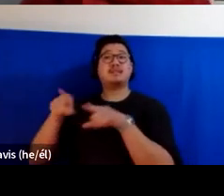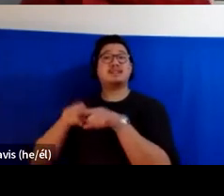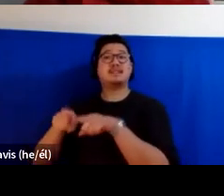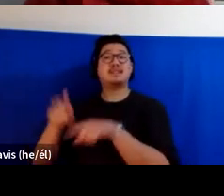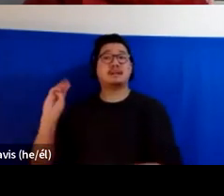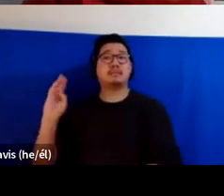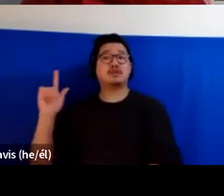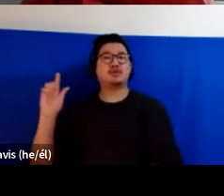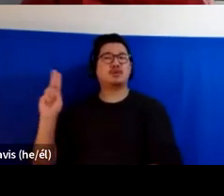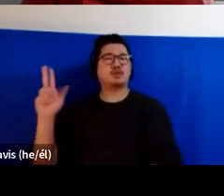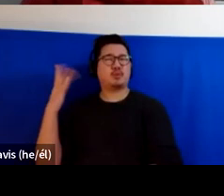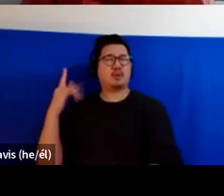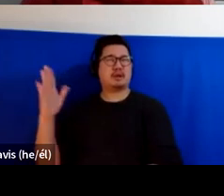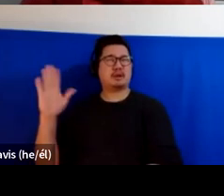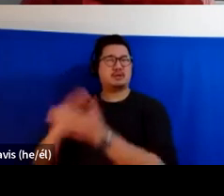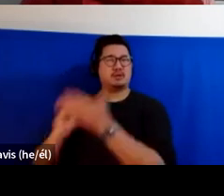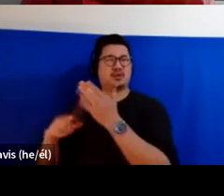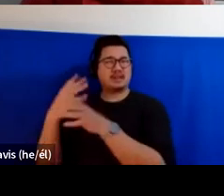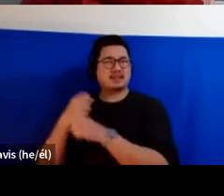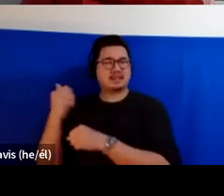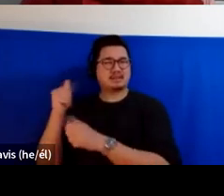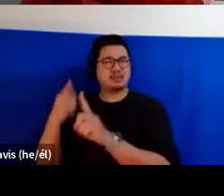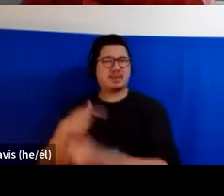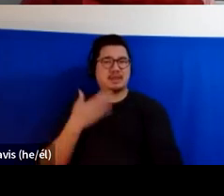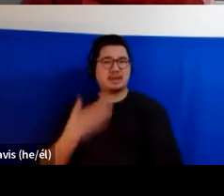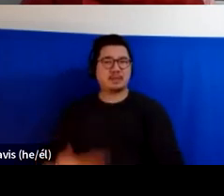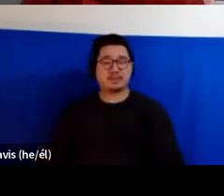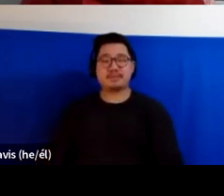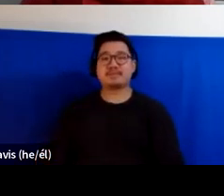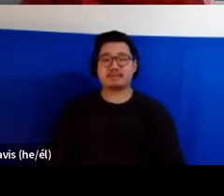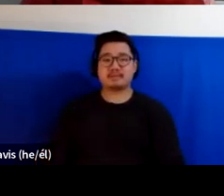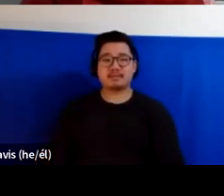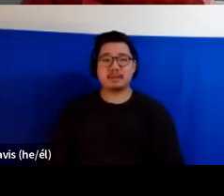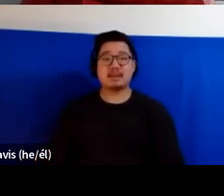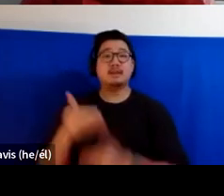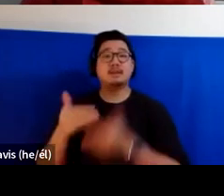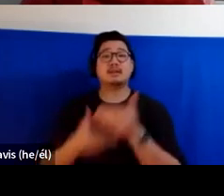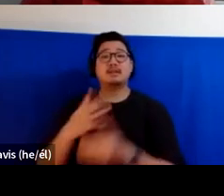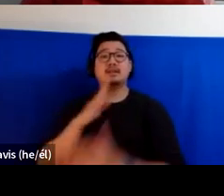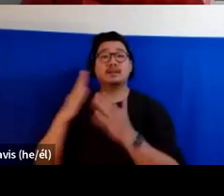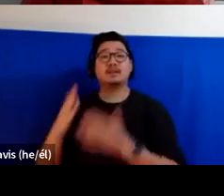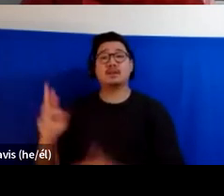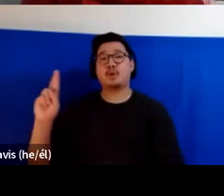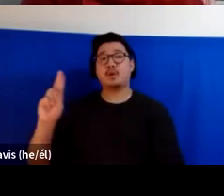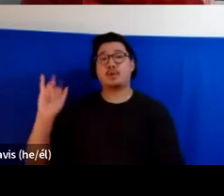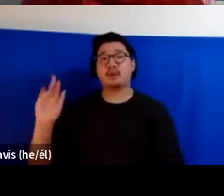kids get the 10 points thank you our next speaker is ruby reyes